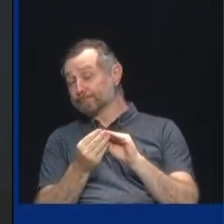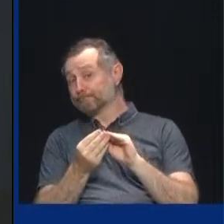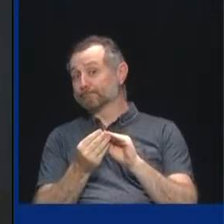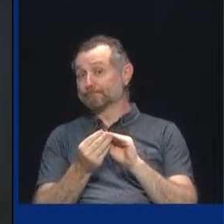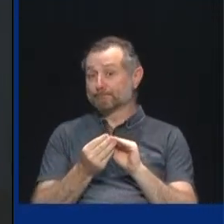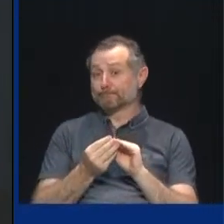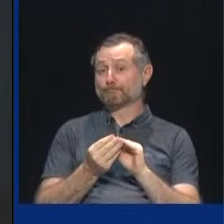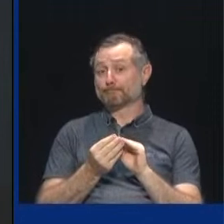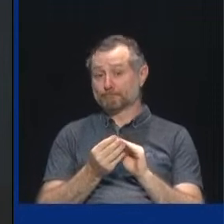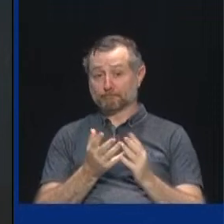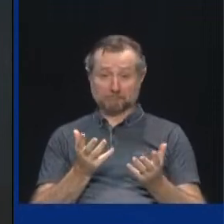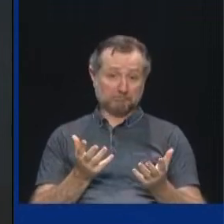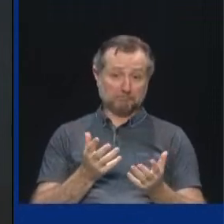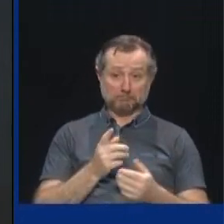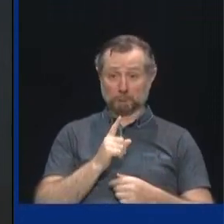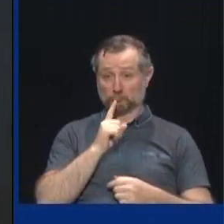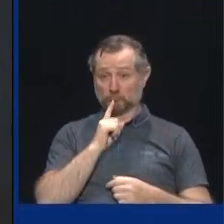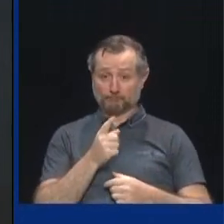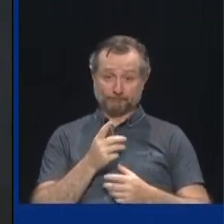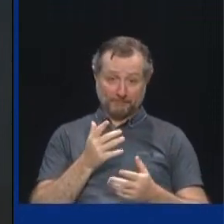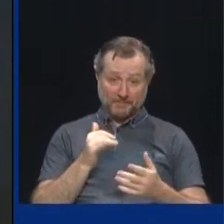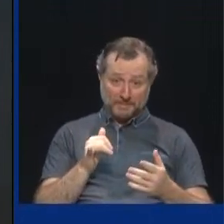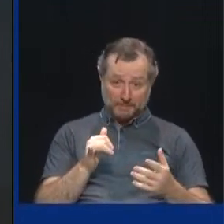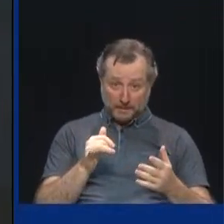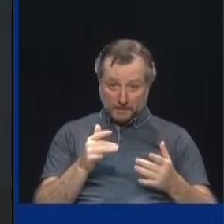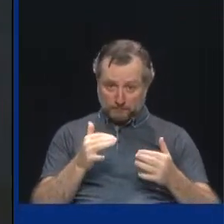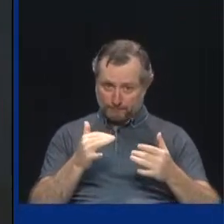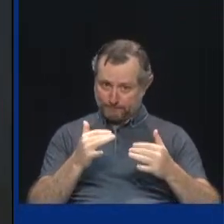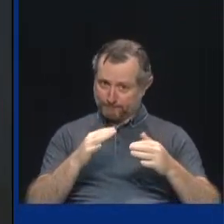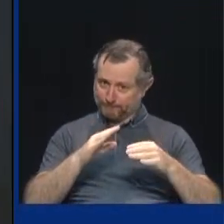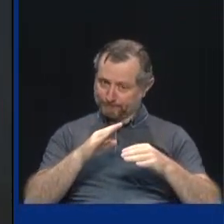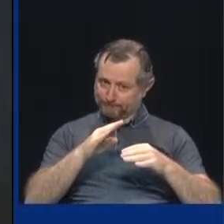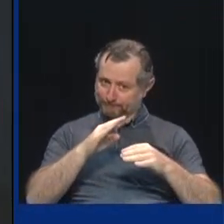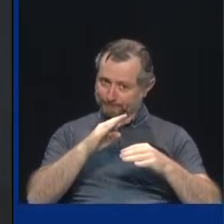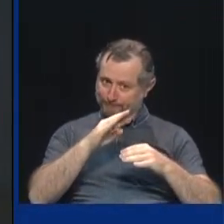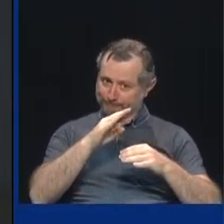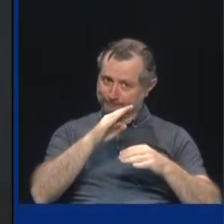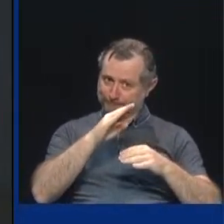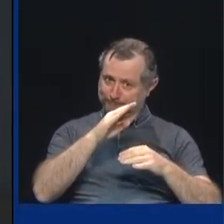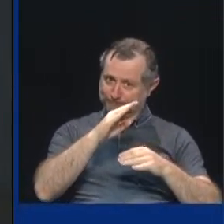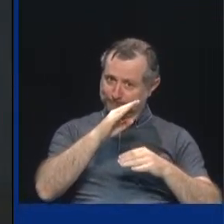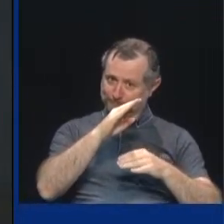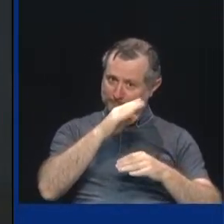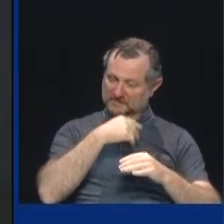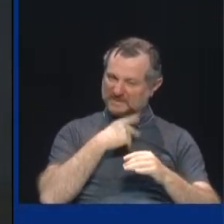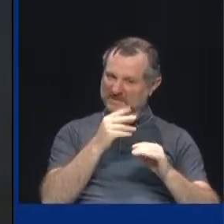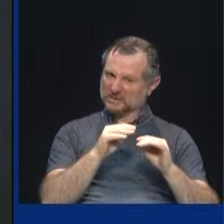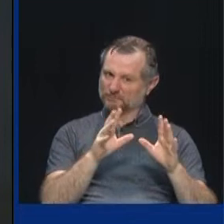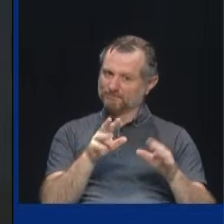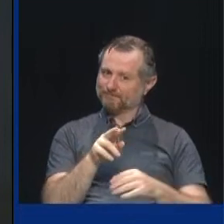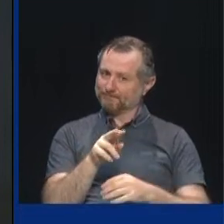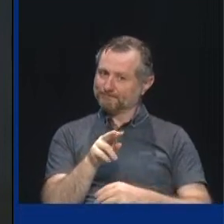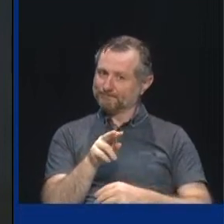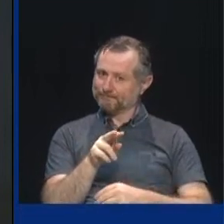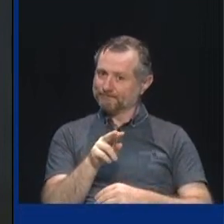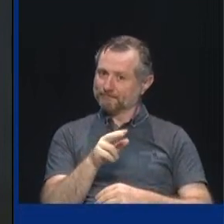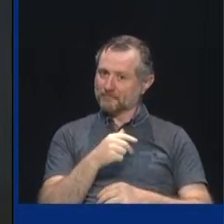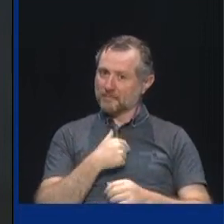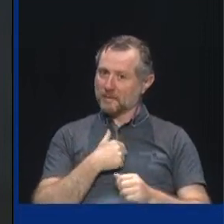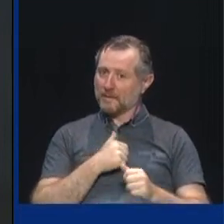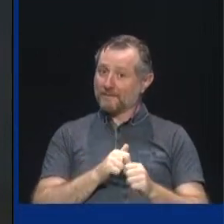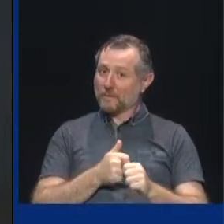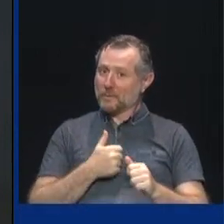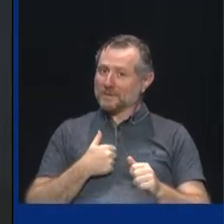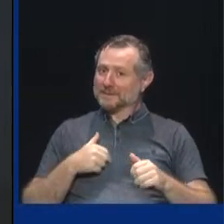the direction they point is clear, and to avoid